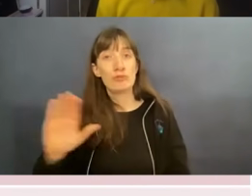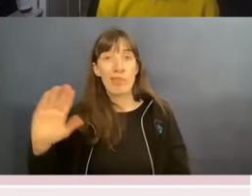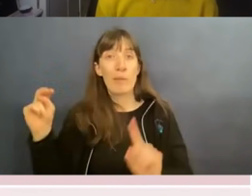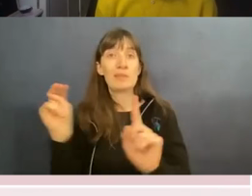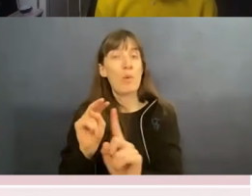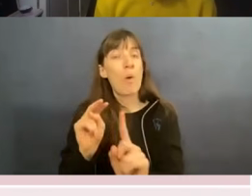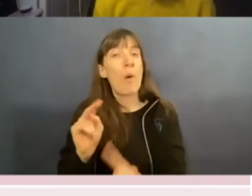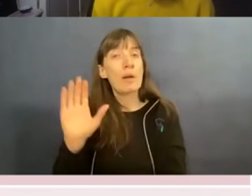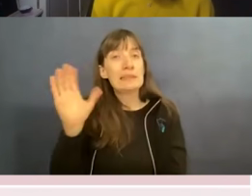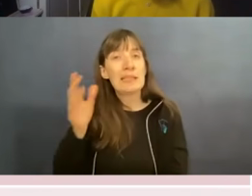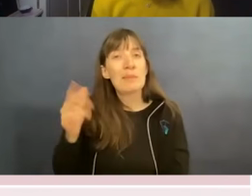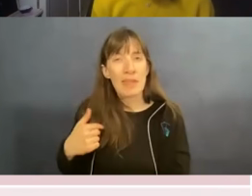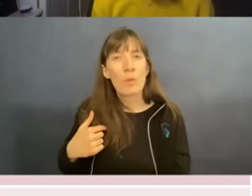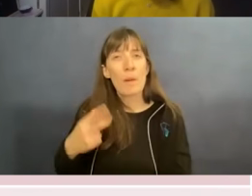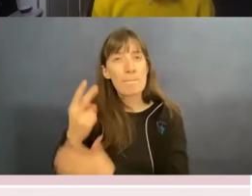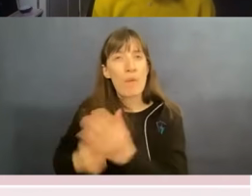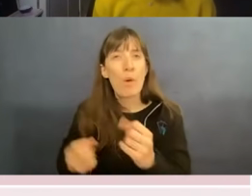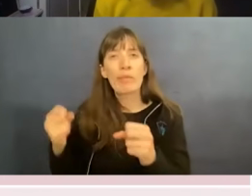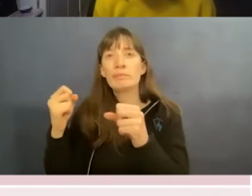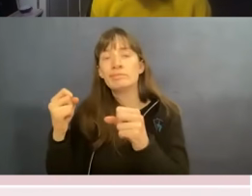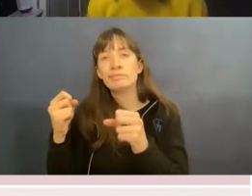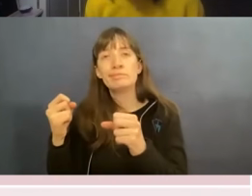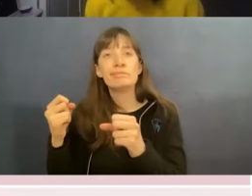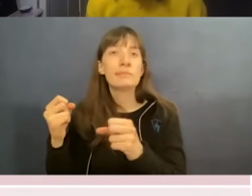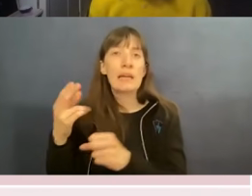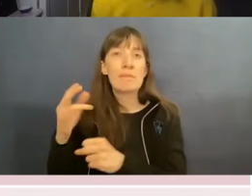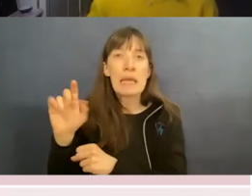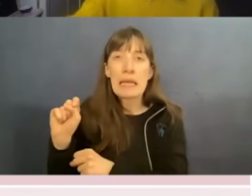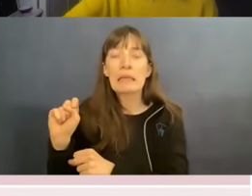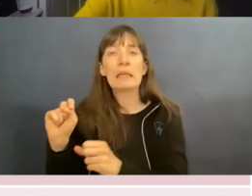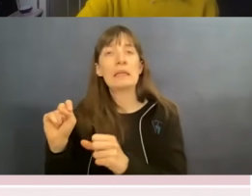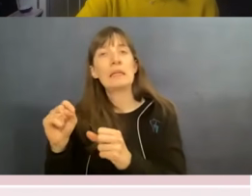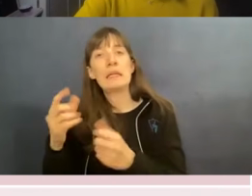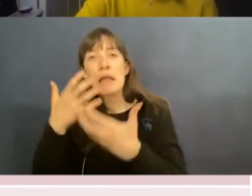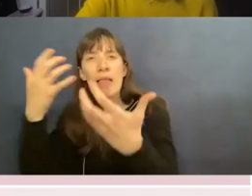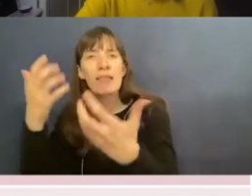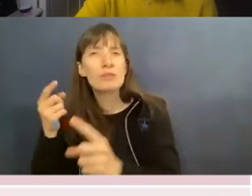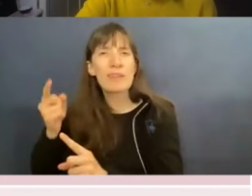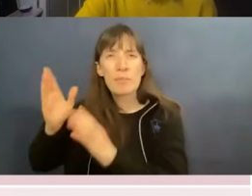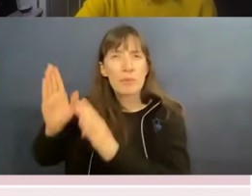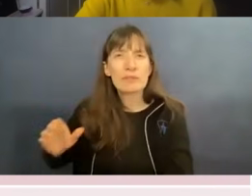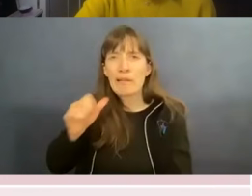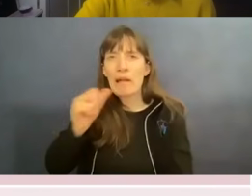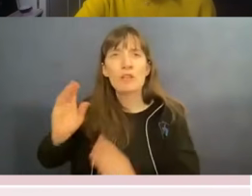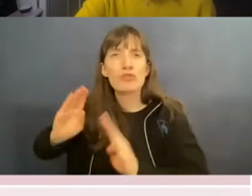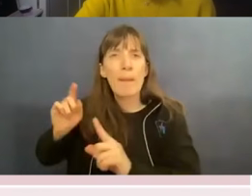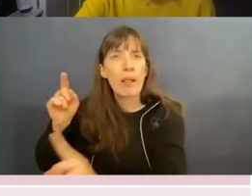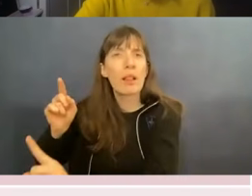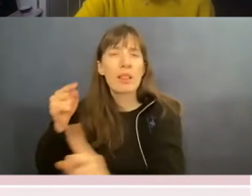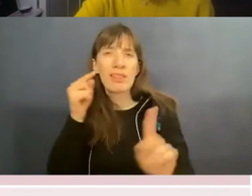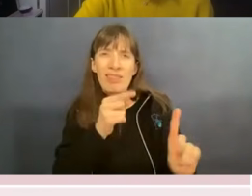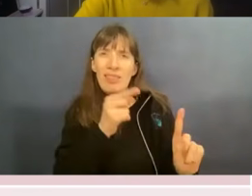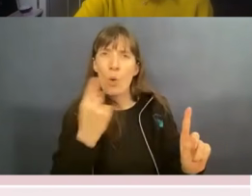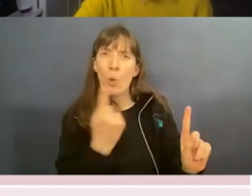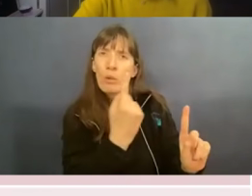it seemed like they were both hitting and yelling at each other. Why isn't this other person getting in trouble? And so it's not uncommon for